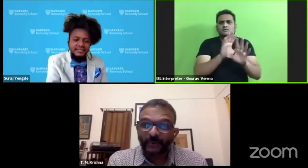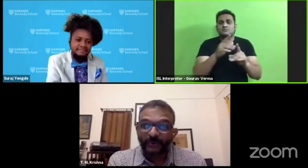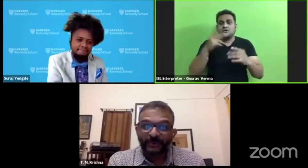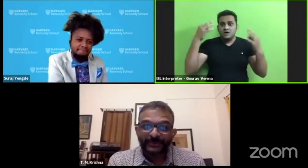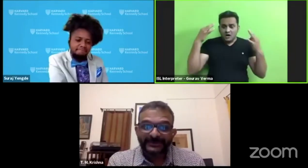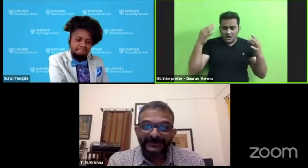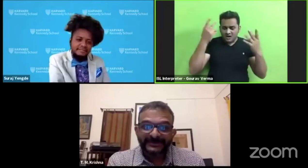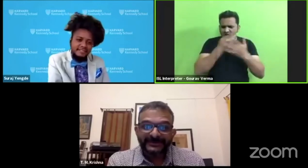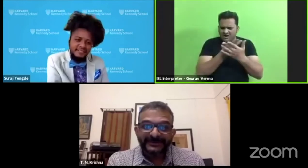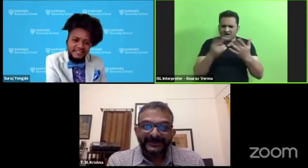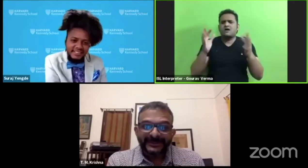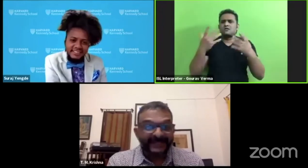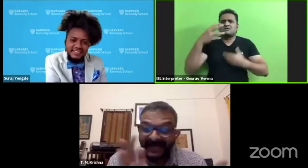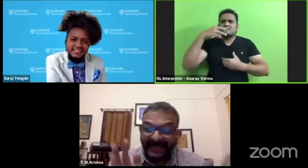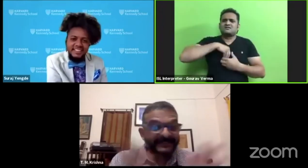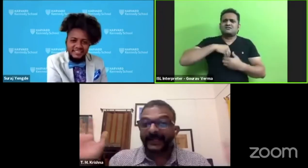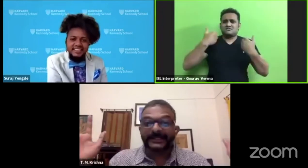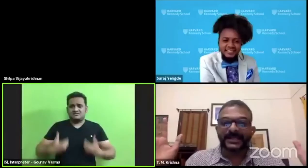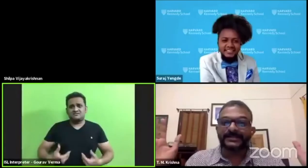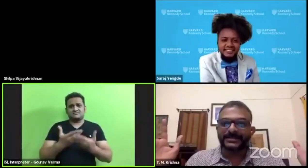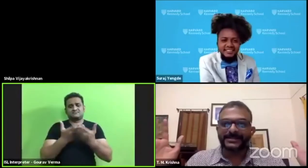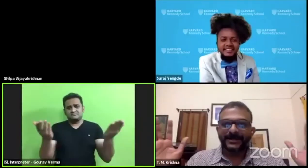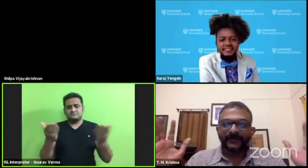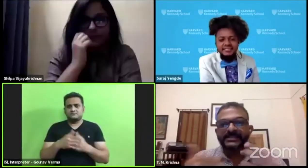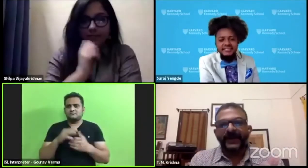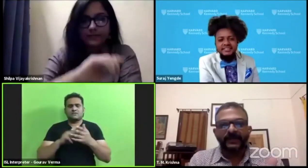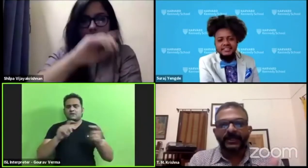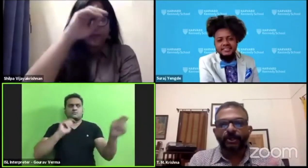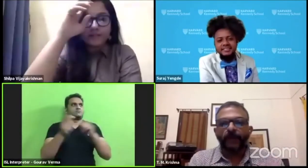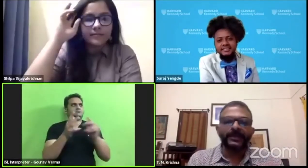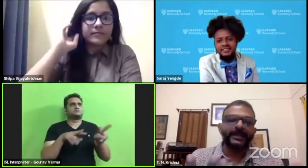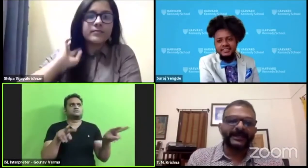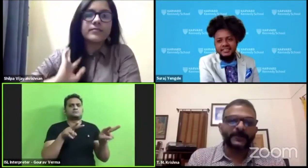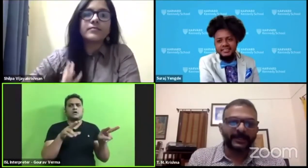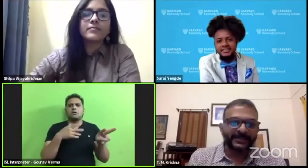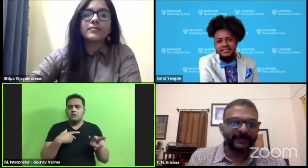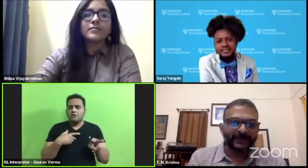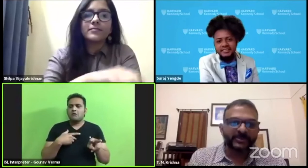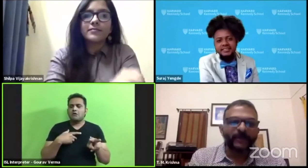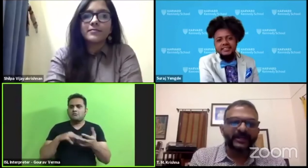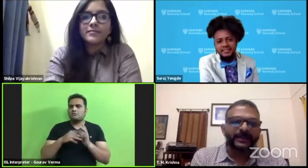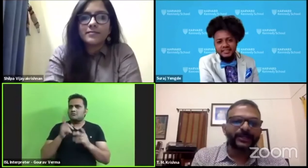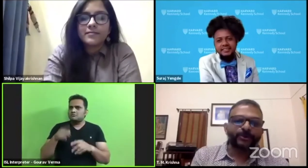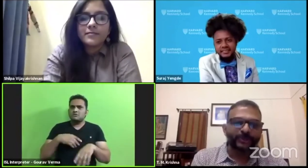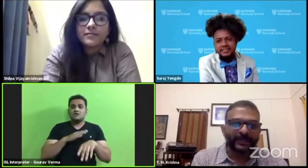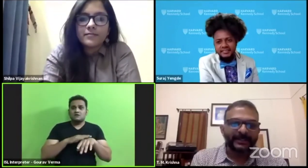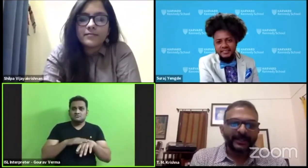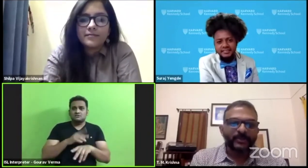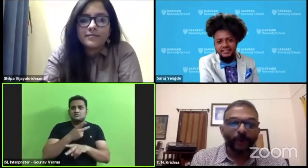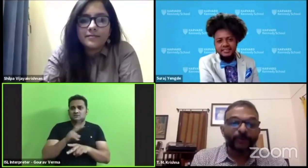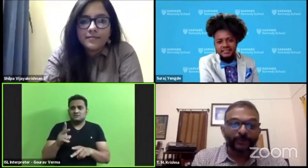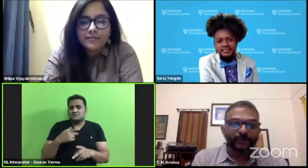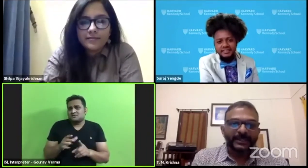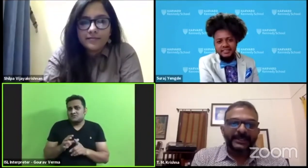you. And that entirely changes, which is why we need to complicate experience, right? Which is what fundamentally you're also doing,